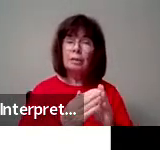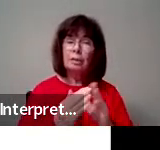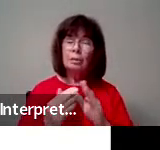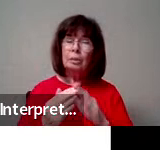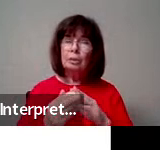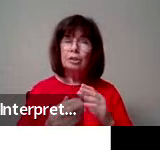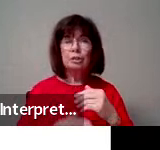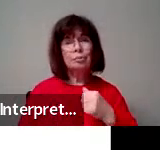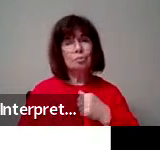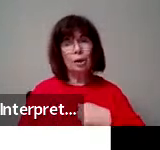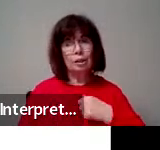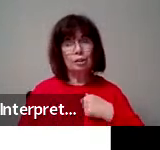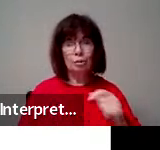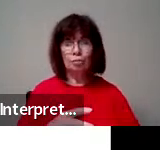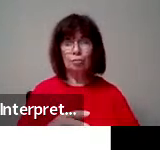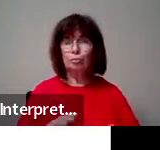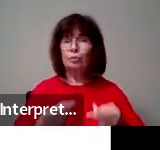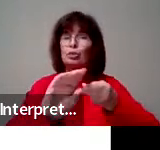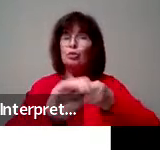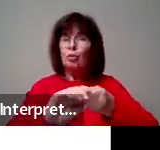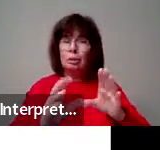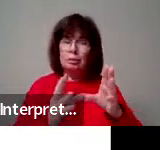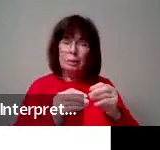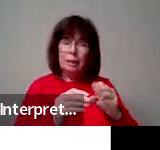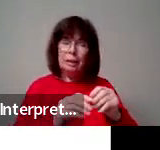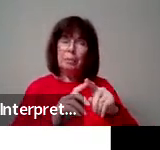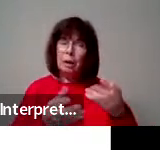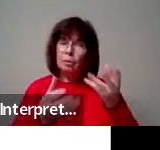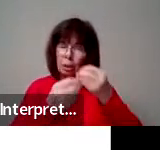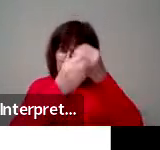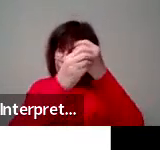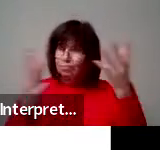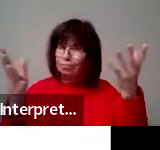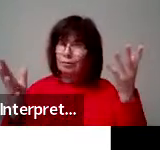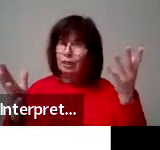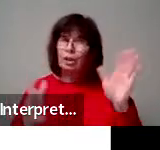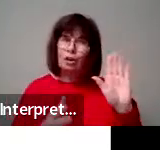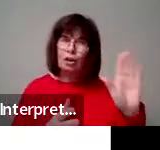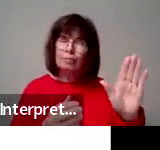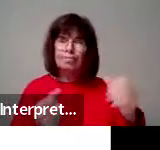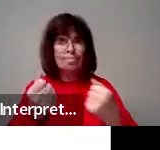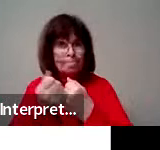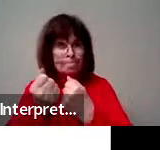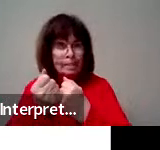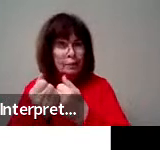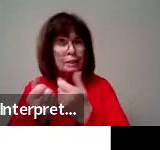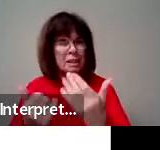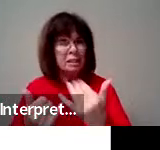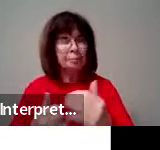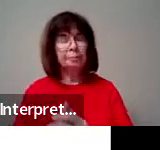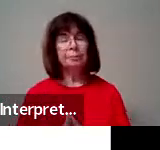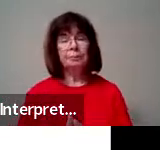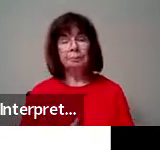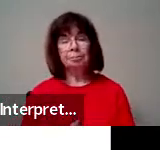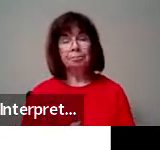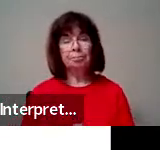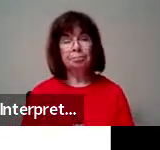to share her update and her, I guess, advocacy in that moment. Thanks.